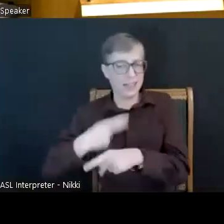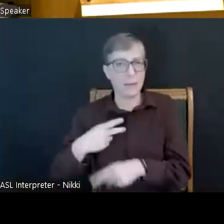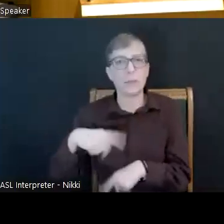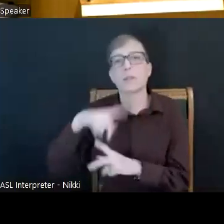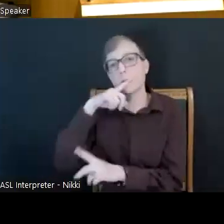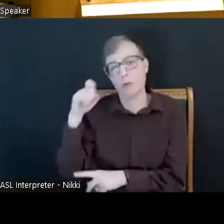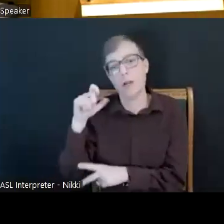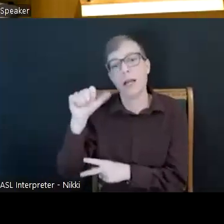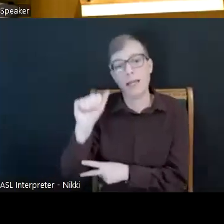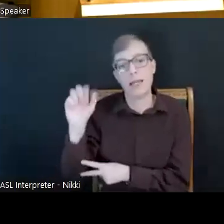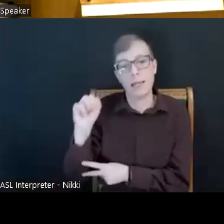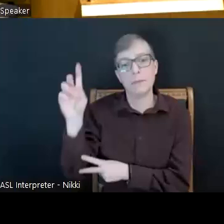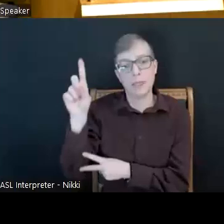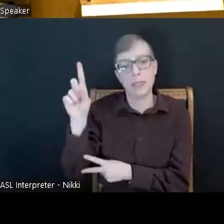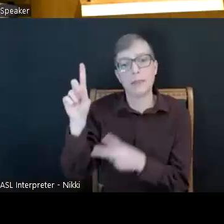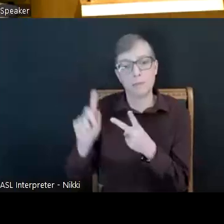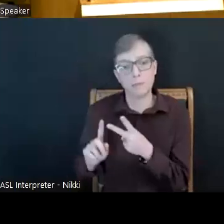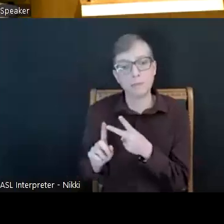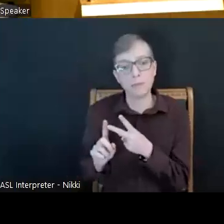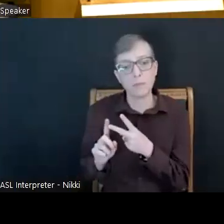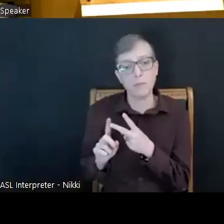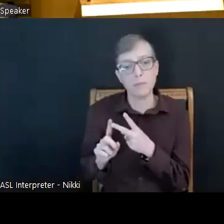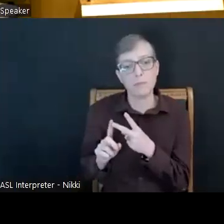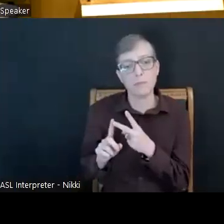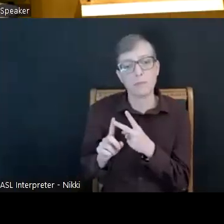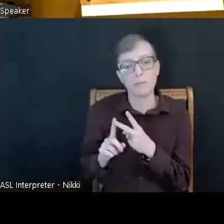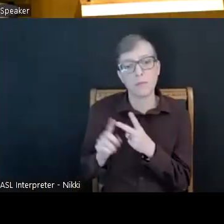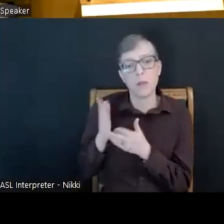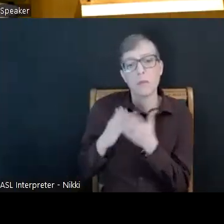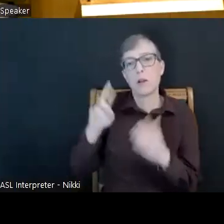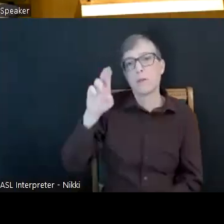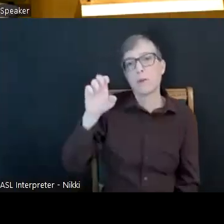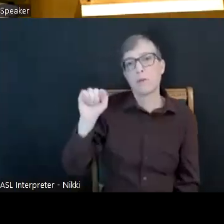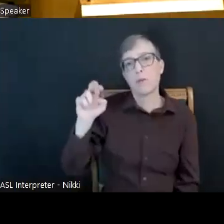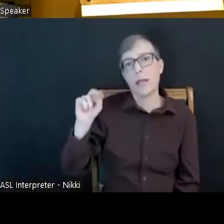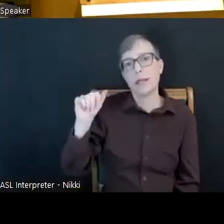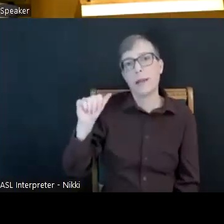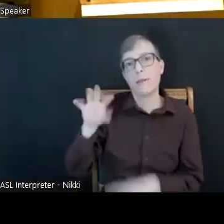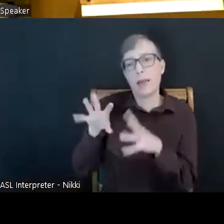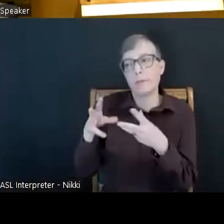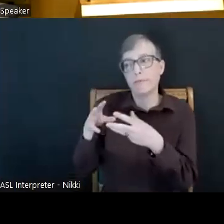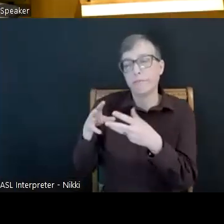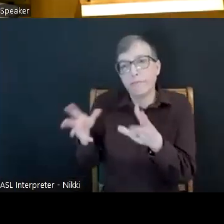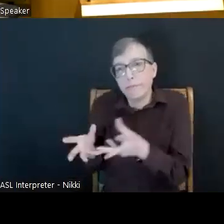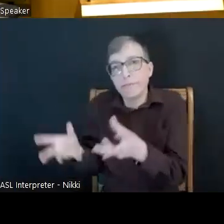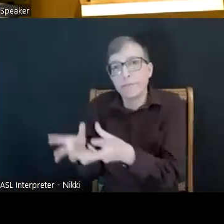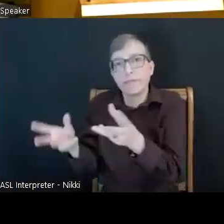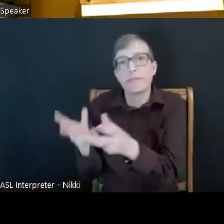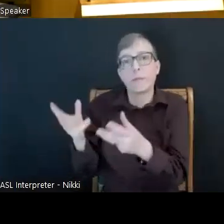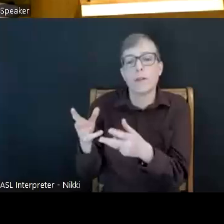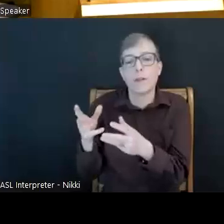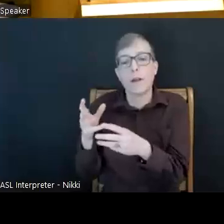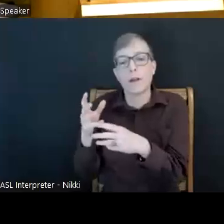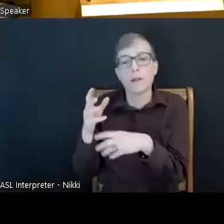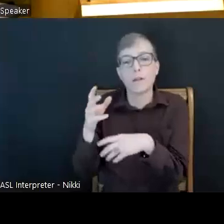the part of the retina that nourishes the photoreceptors. So this leads to vision loss. Early